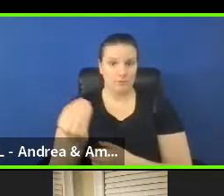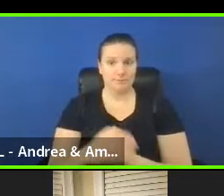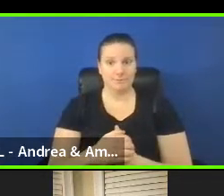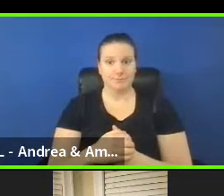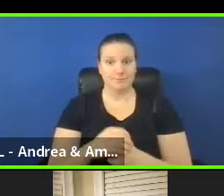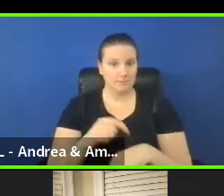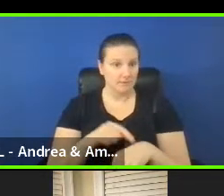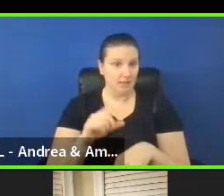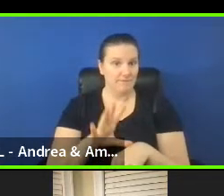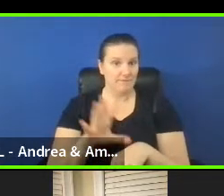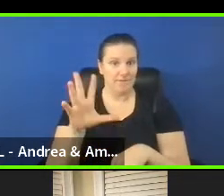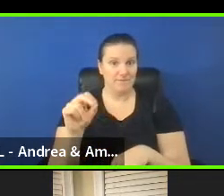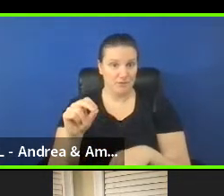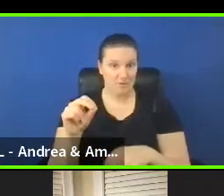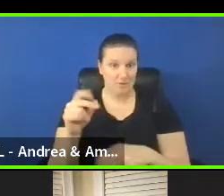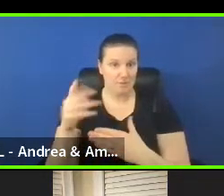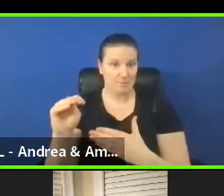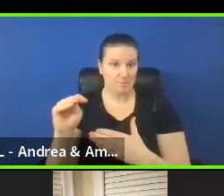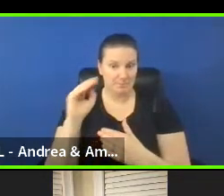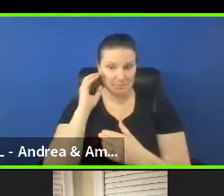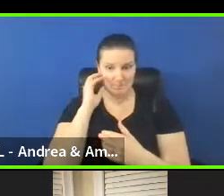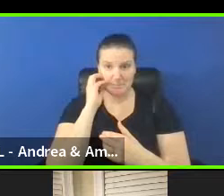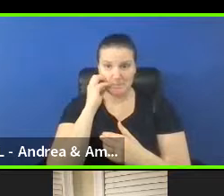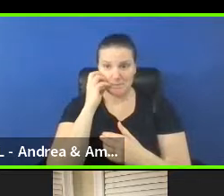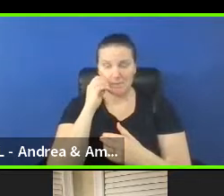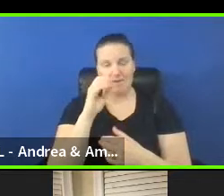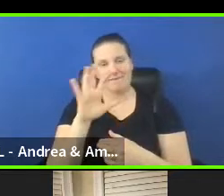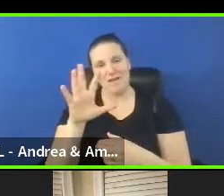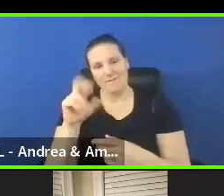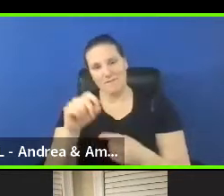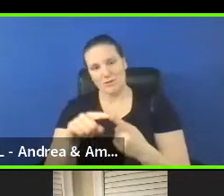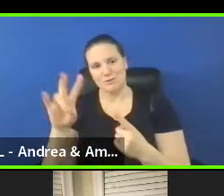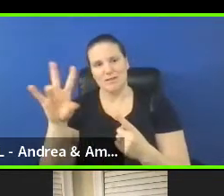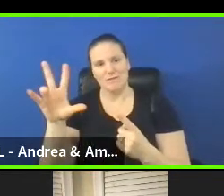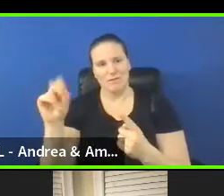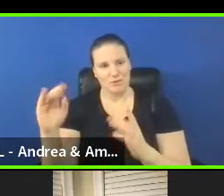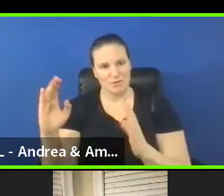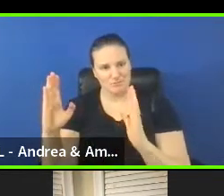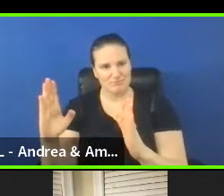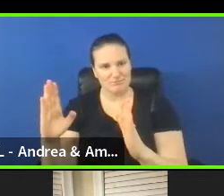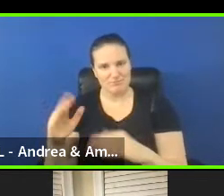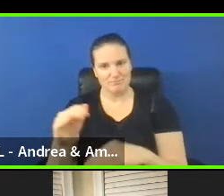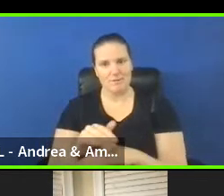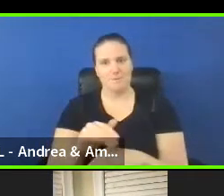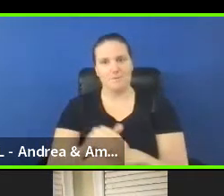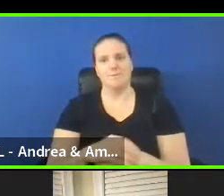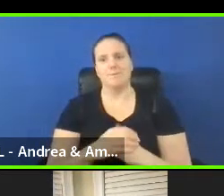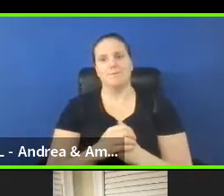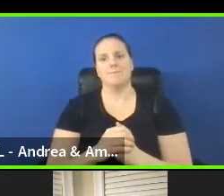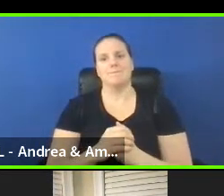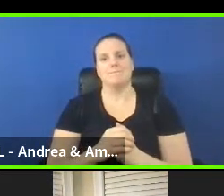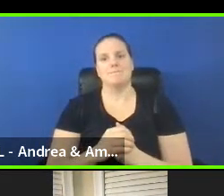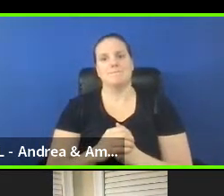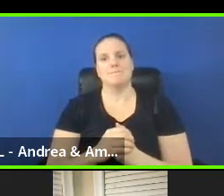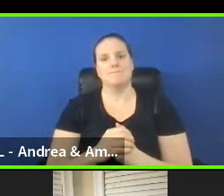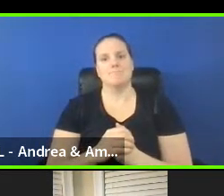at 5:30 p.m. 5:30 to 7:30, and